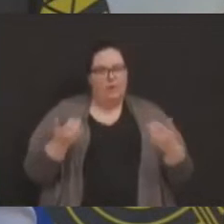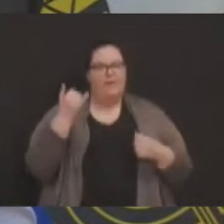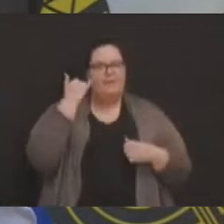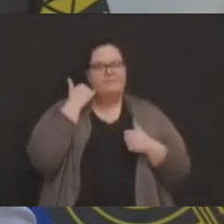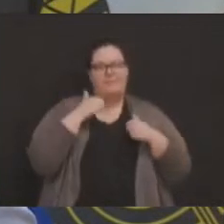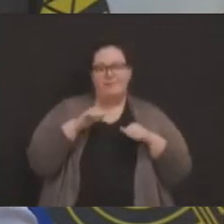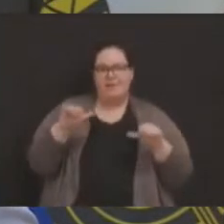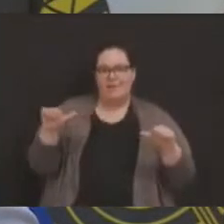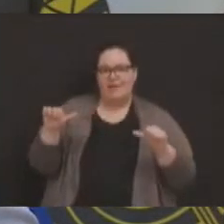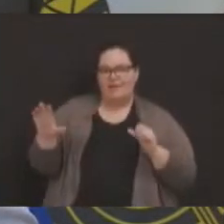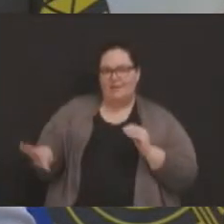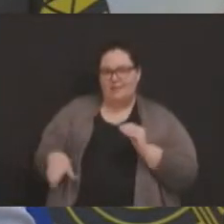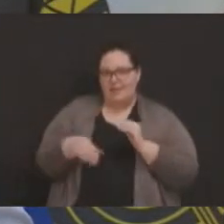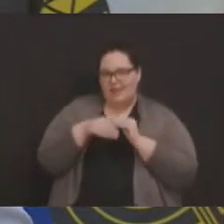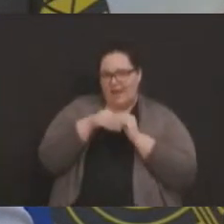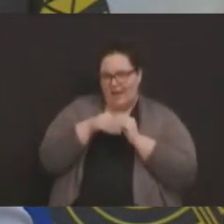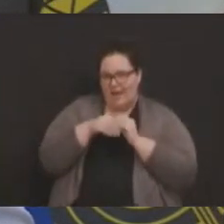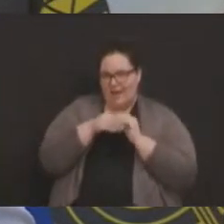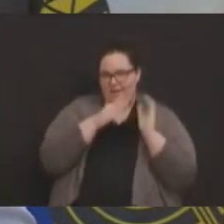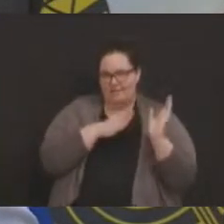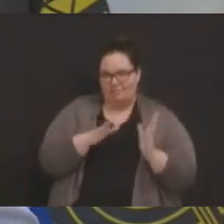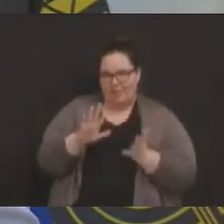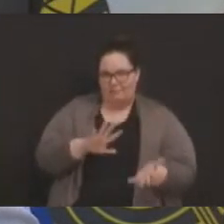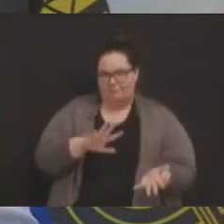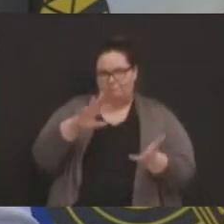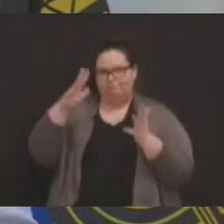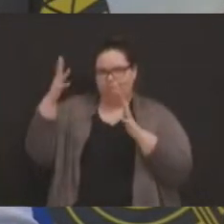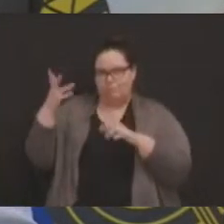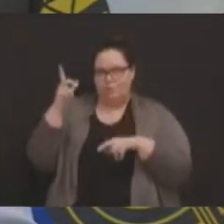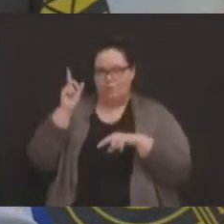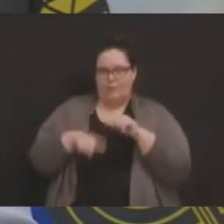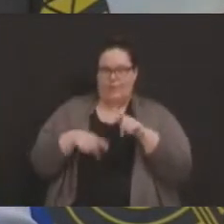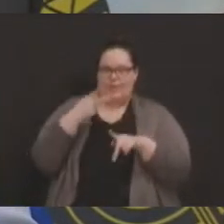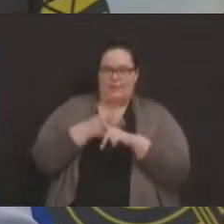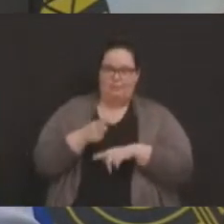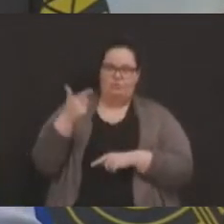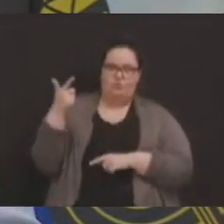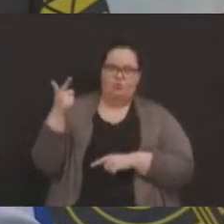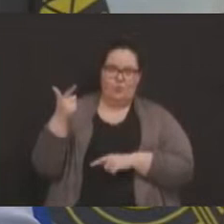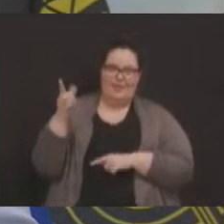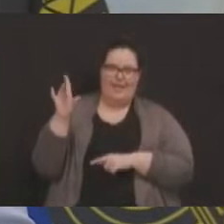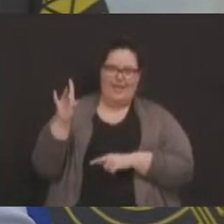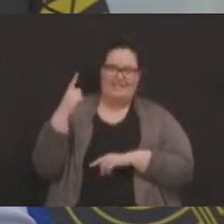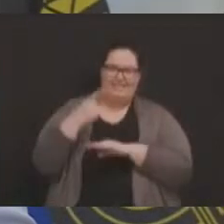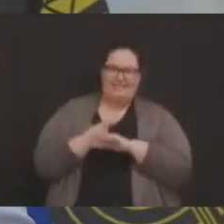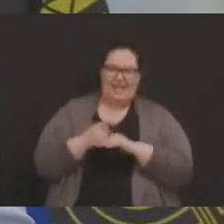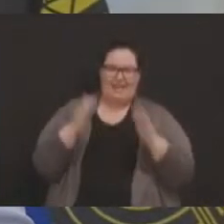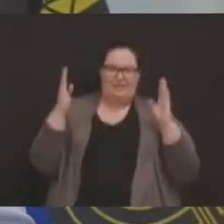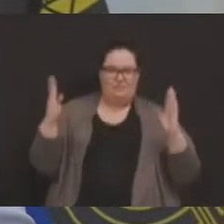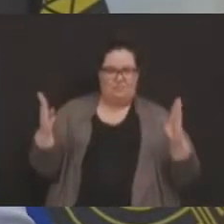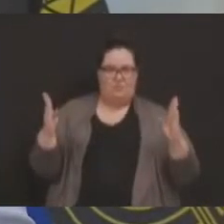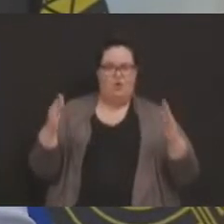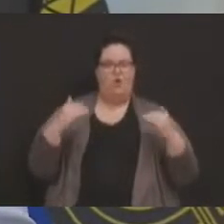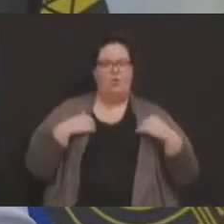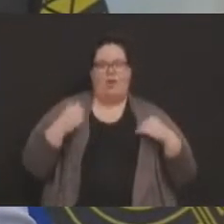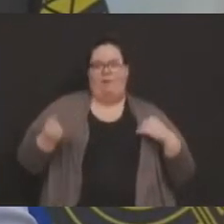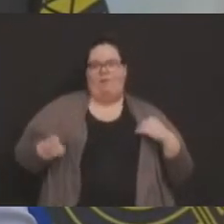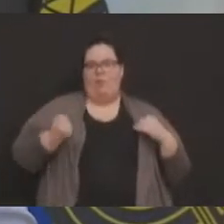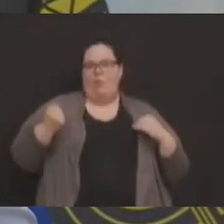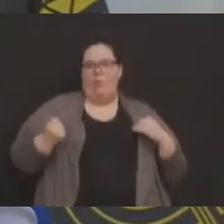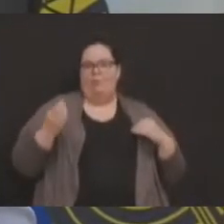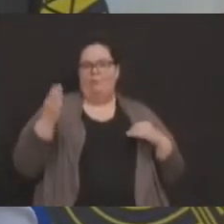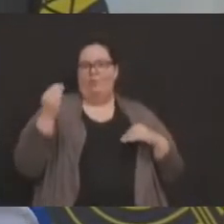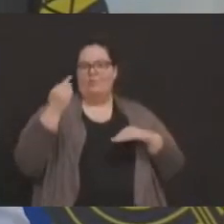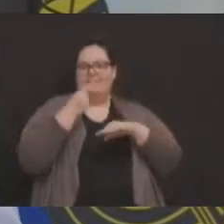a 14-day window within which we can readjust our vaccine allocation to ensure second doses are provided within the national recommended time frame of 42